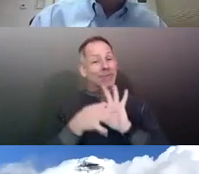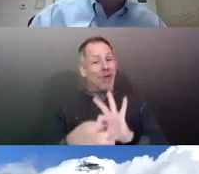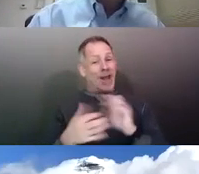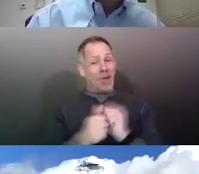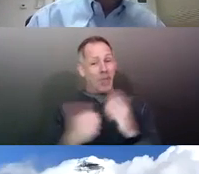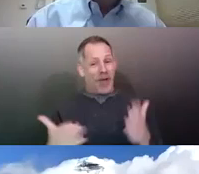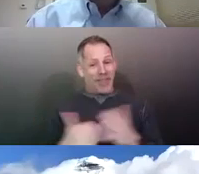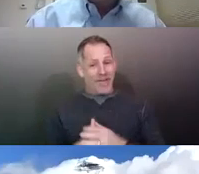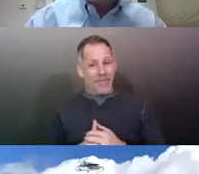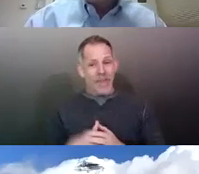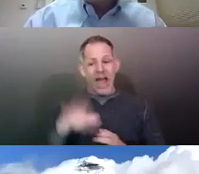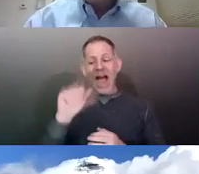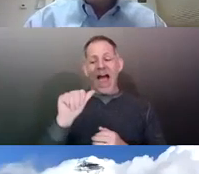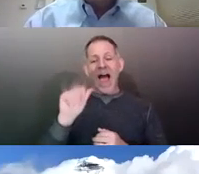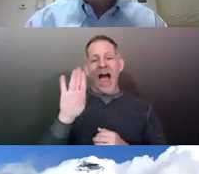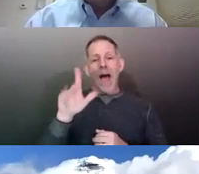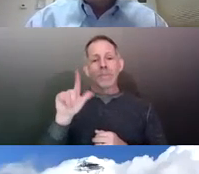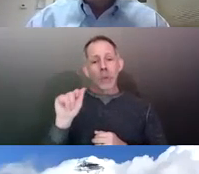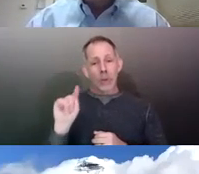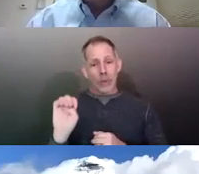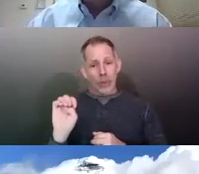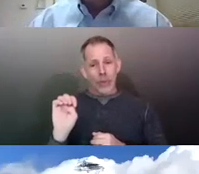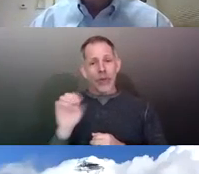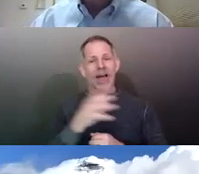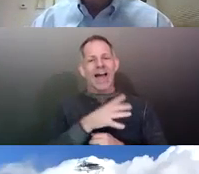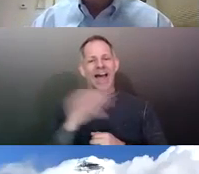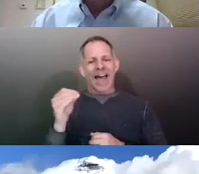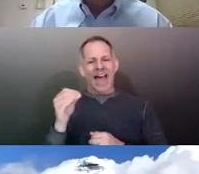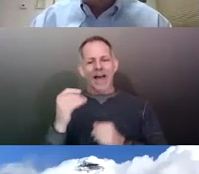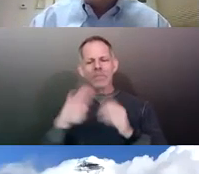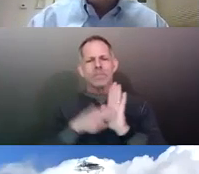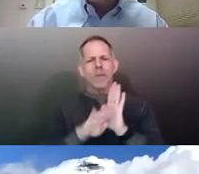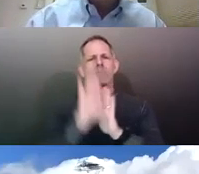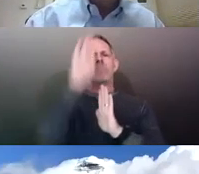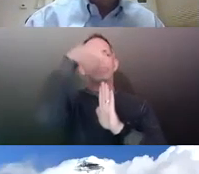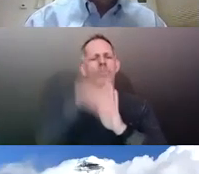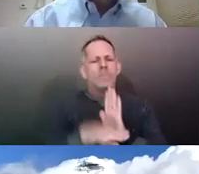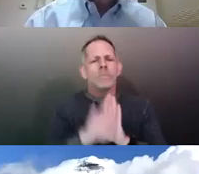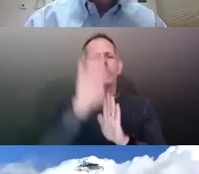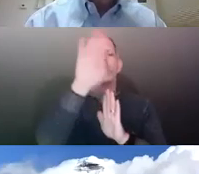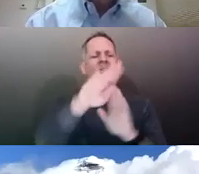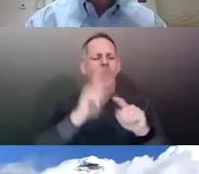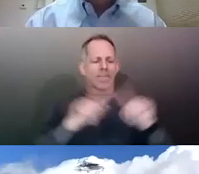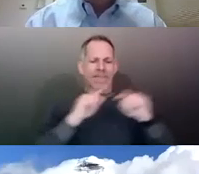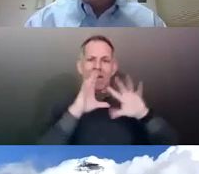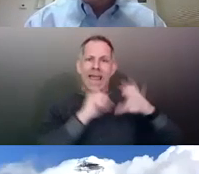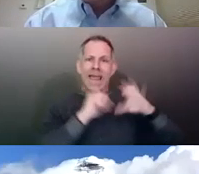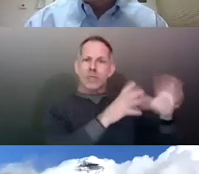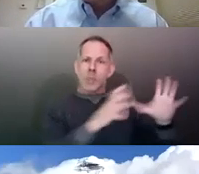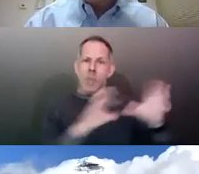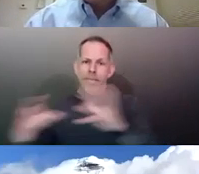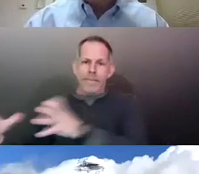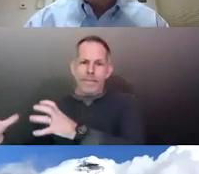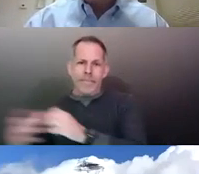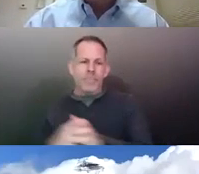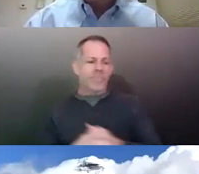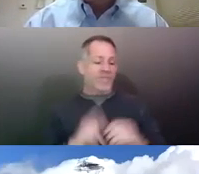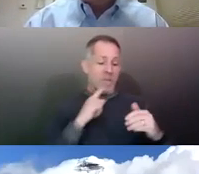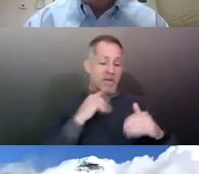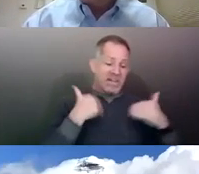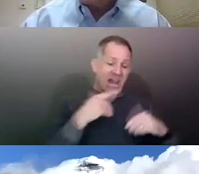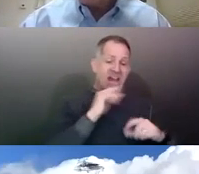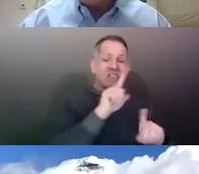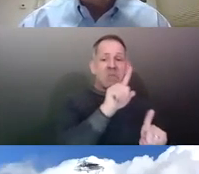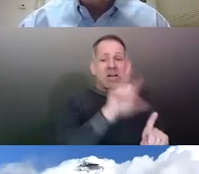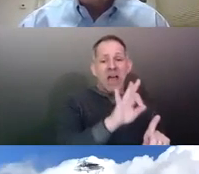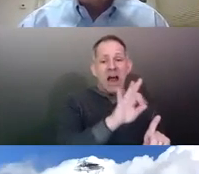trajectory, are highest in young adults aged 20 to 49, which is in turn greater than that seen